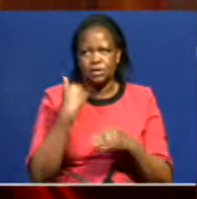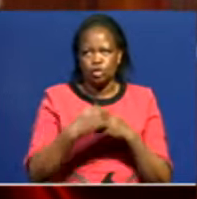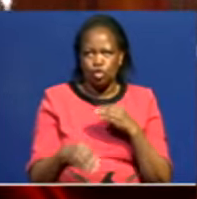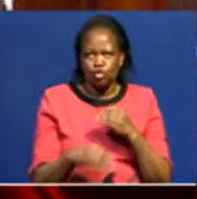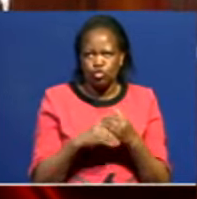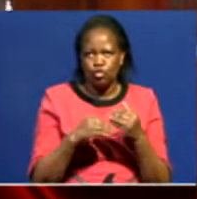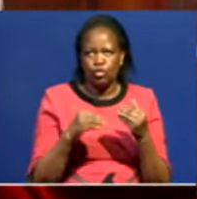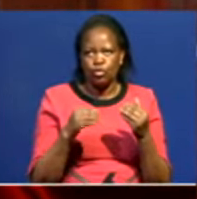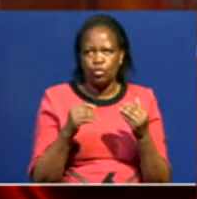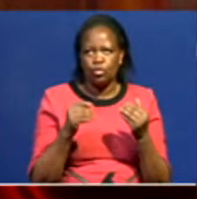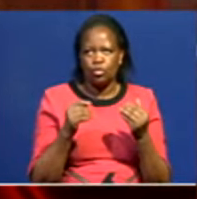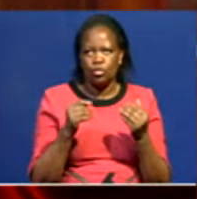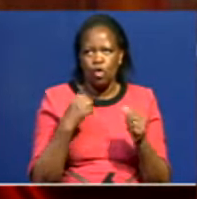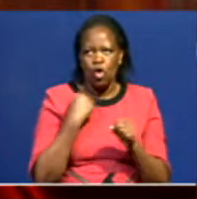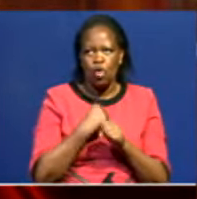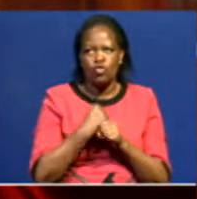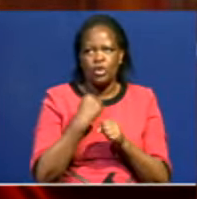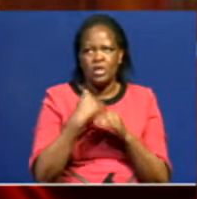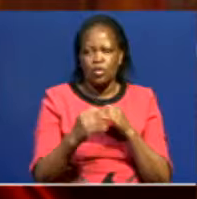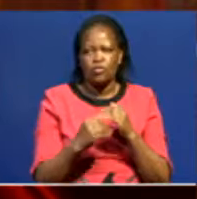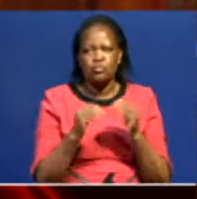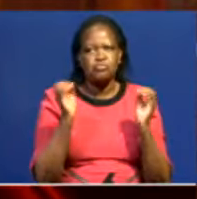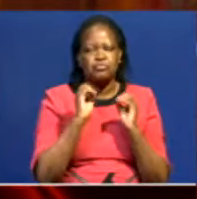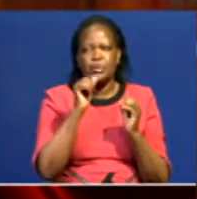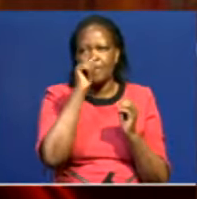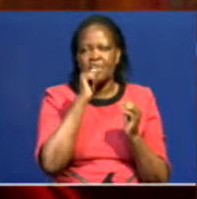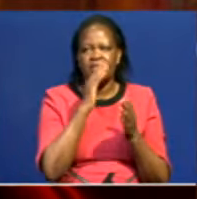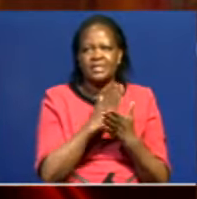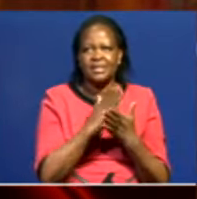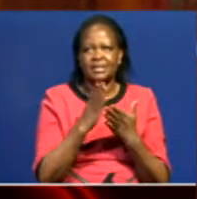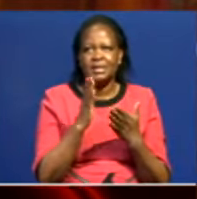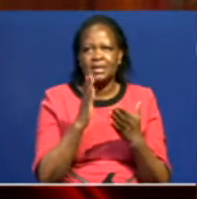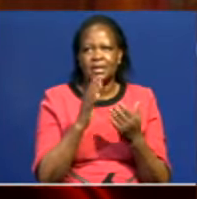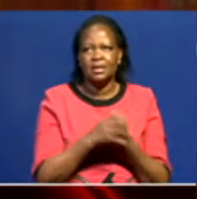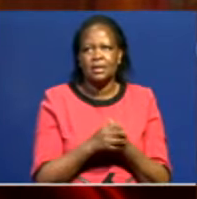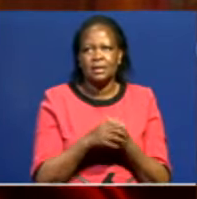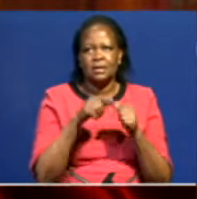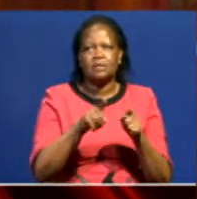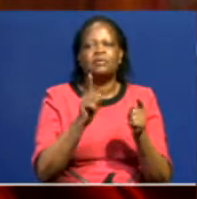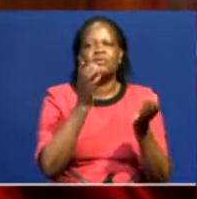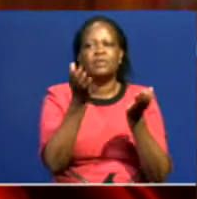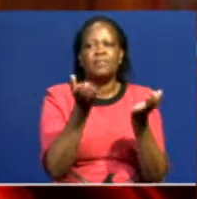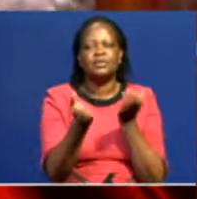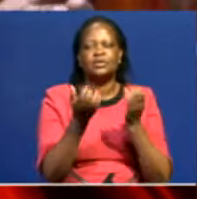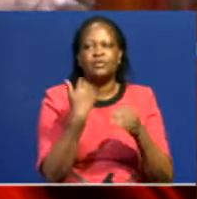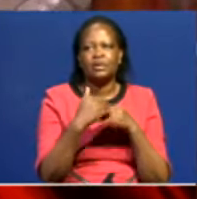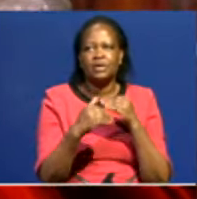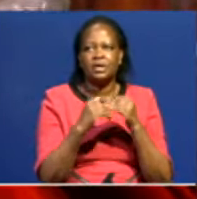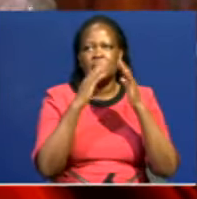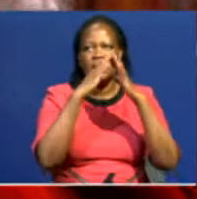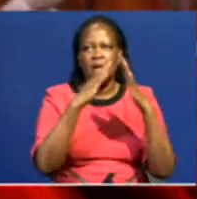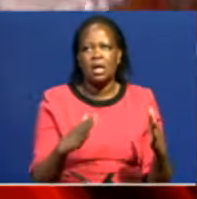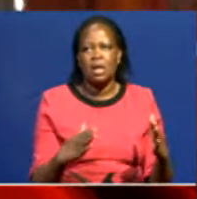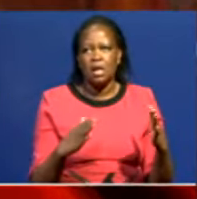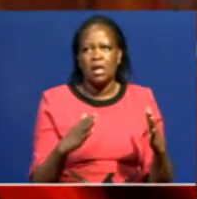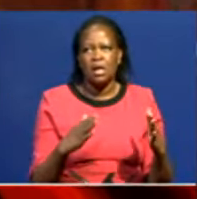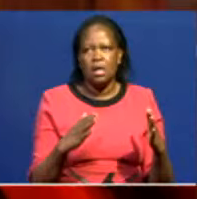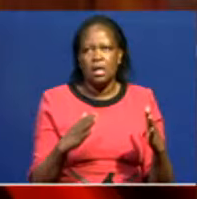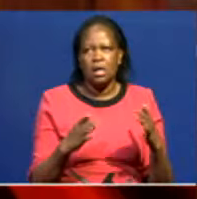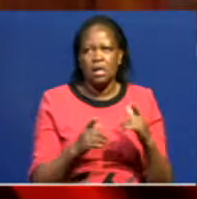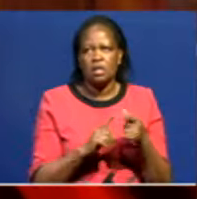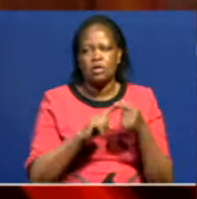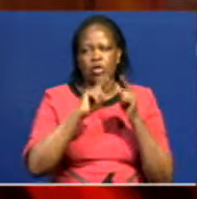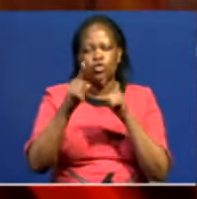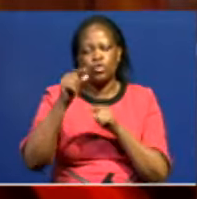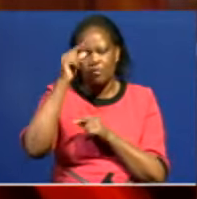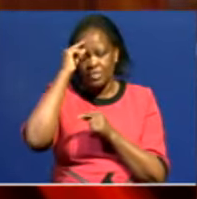constructions and of doing the constructions. So the private sector gets the one in the business of constructing houses, of taking them to government.